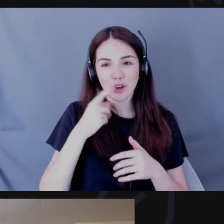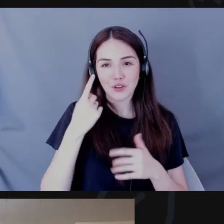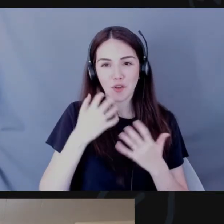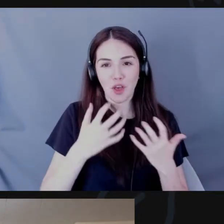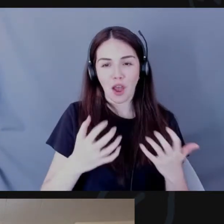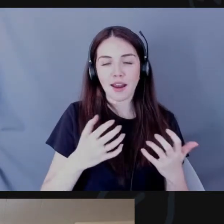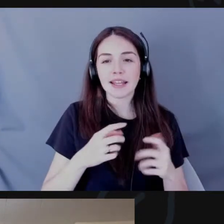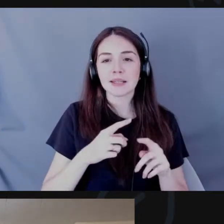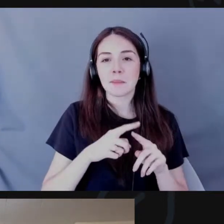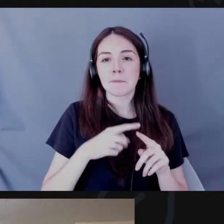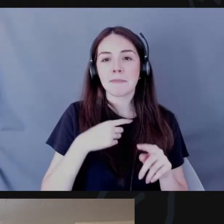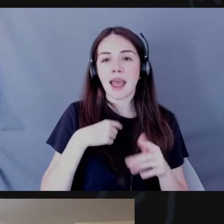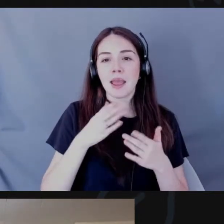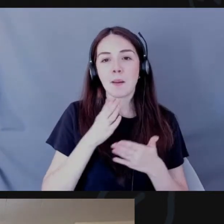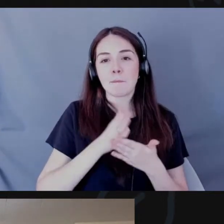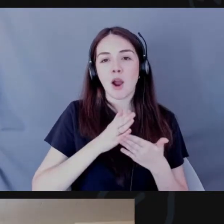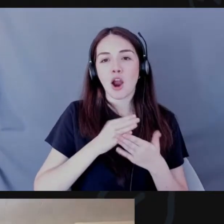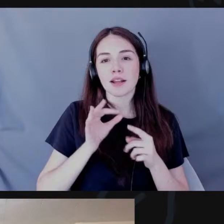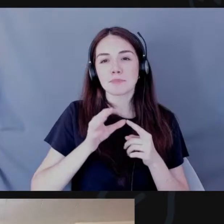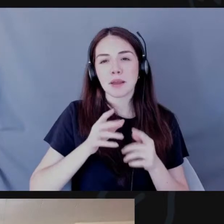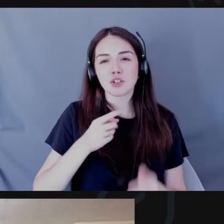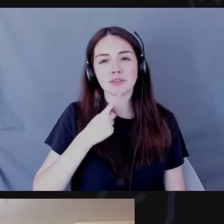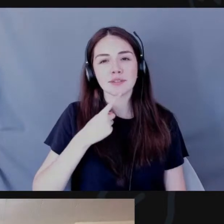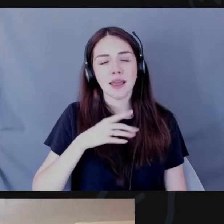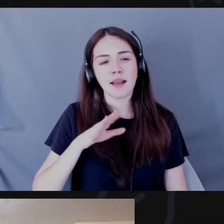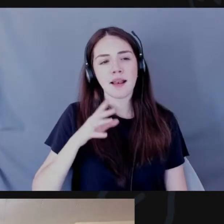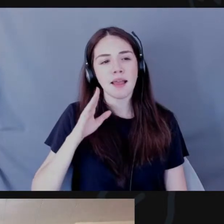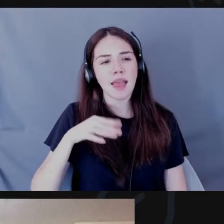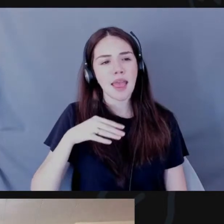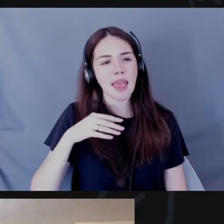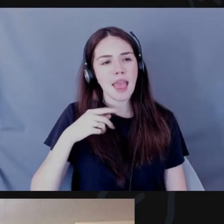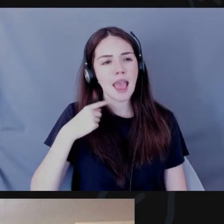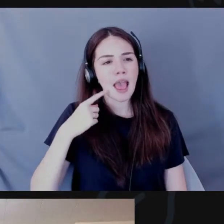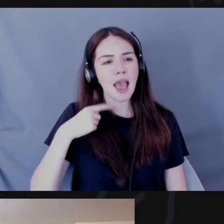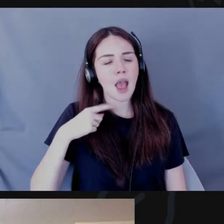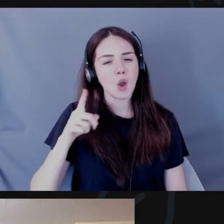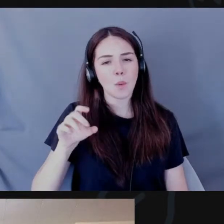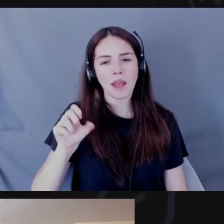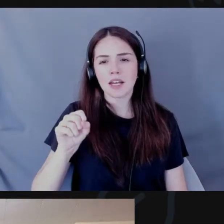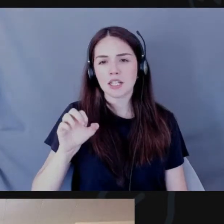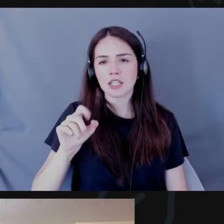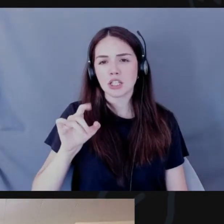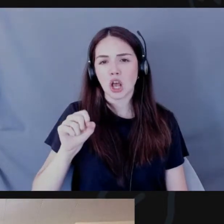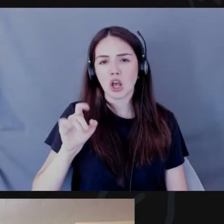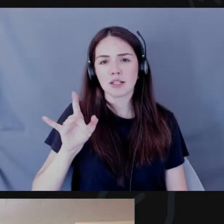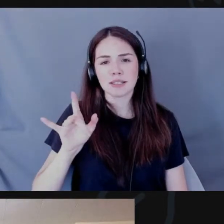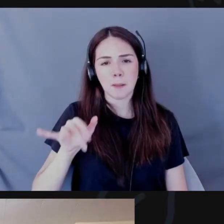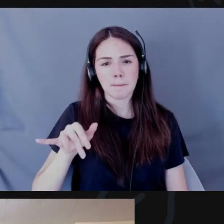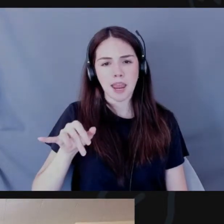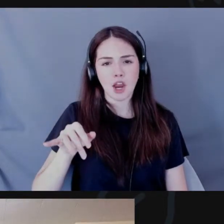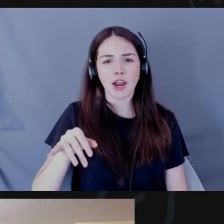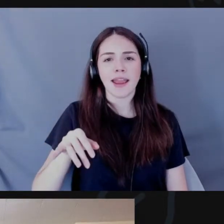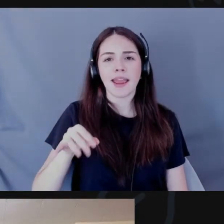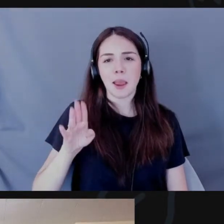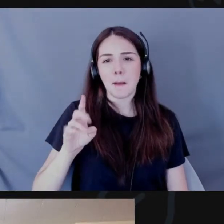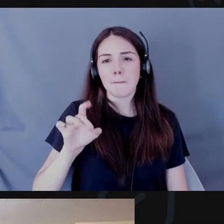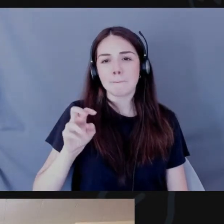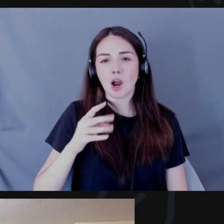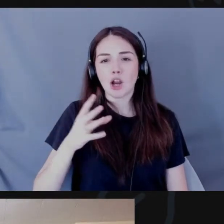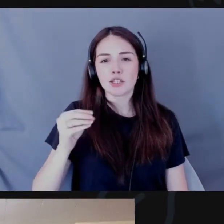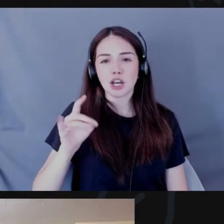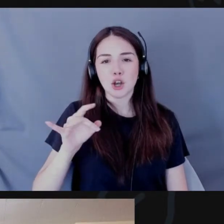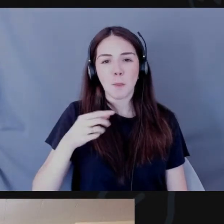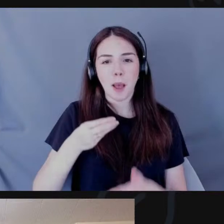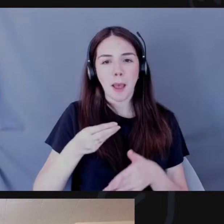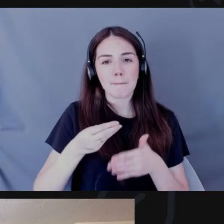my parts specialist, she said, "Hey, I was in Salisbury at the Barnes and Noble, and they have your book." So I bought a copy, and I thought, wow,